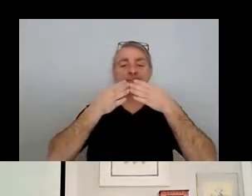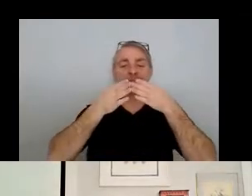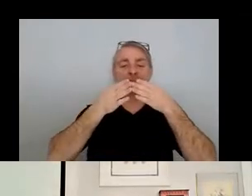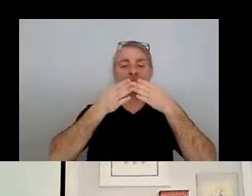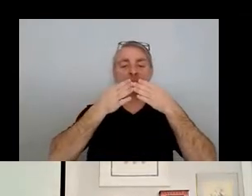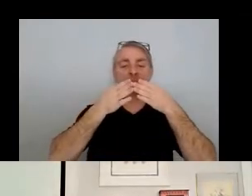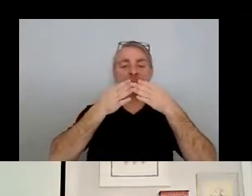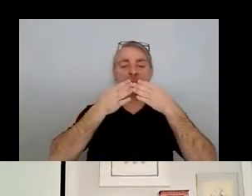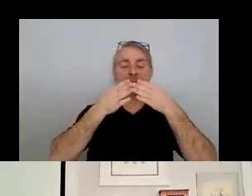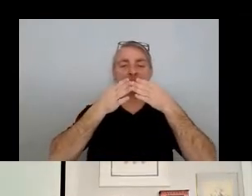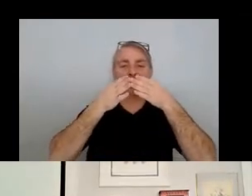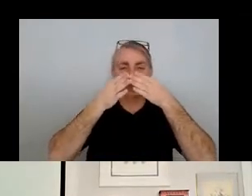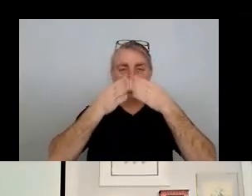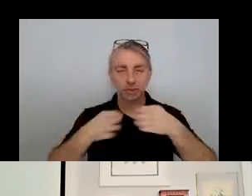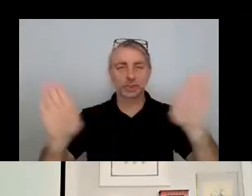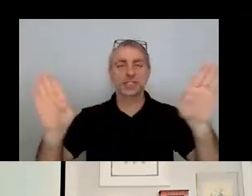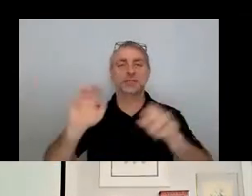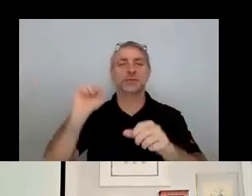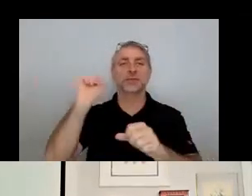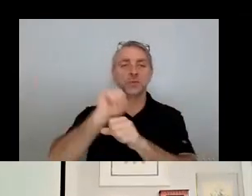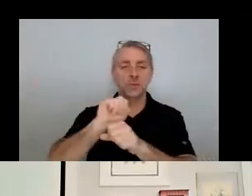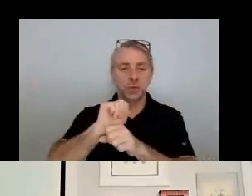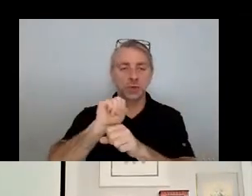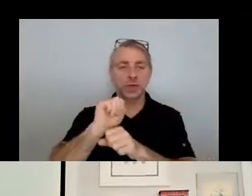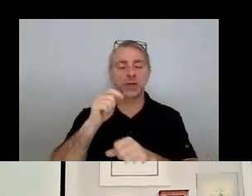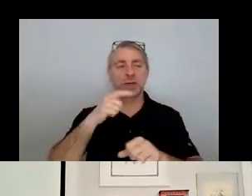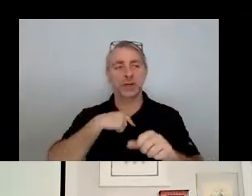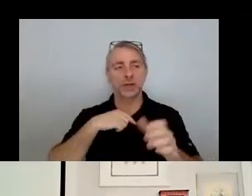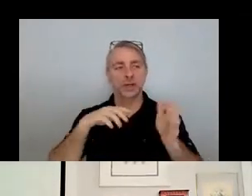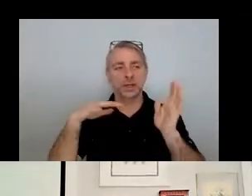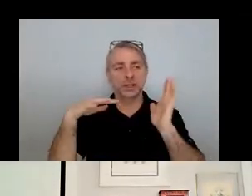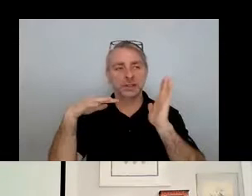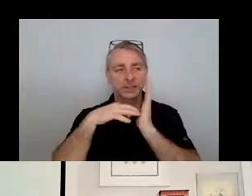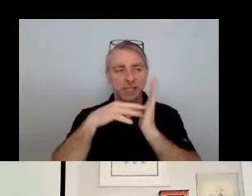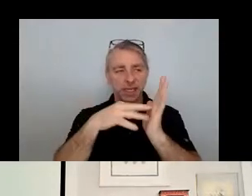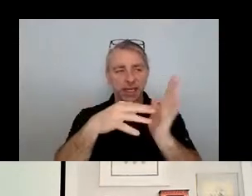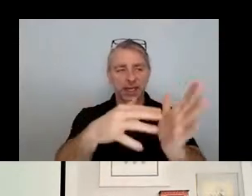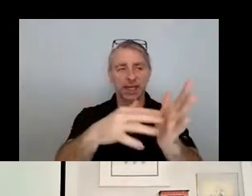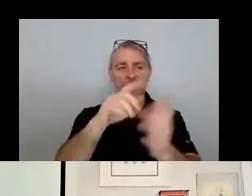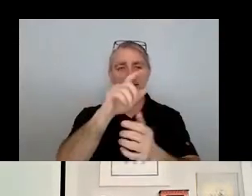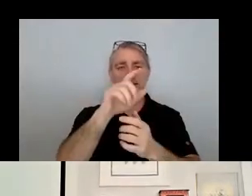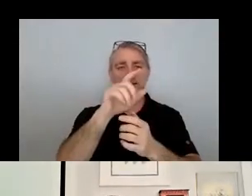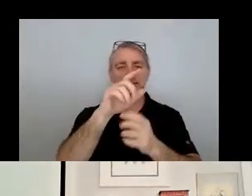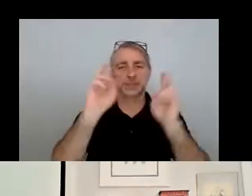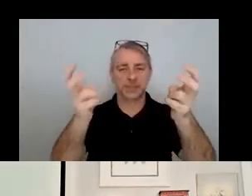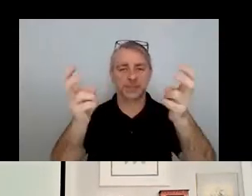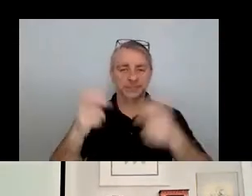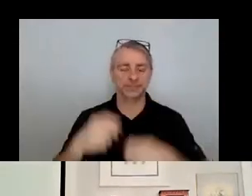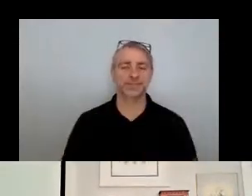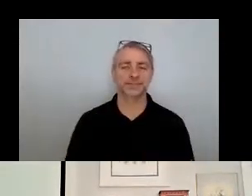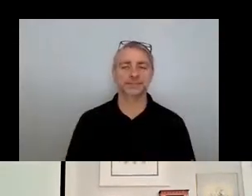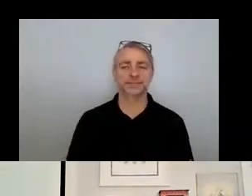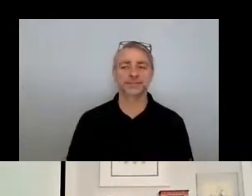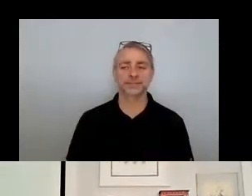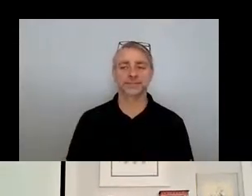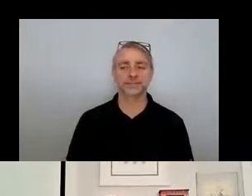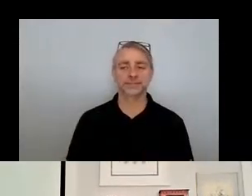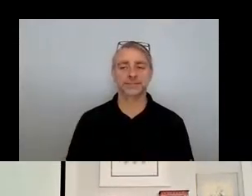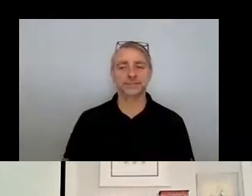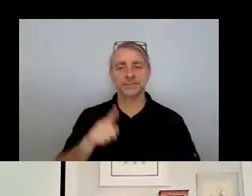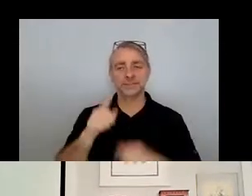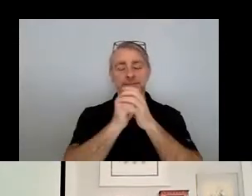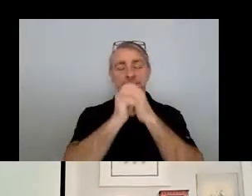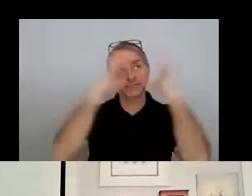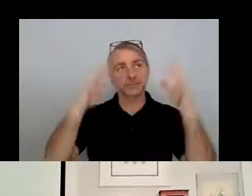to efforts to just review studies on a topic. And I kind of use that term when we think about the typical literature review that